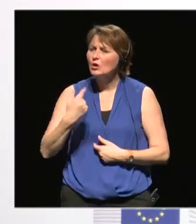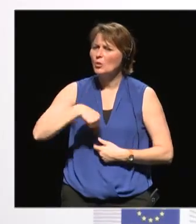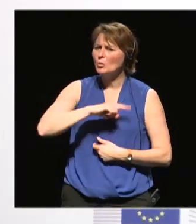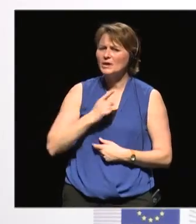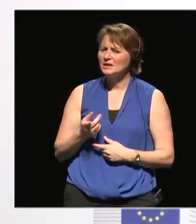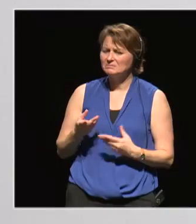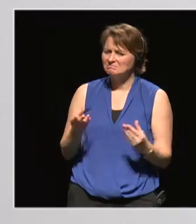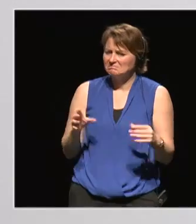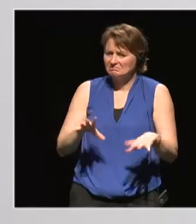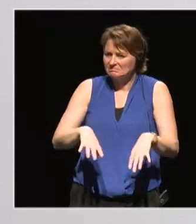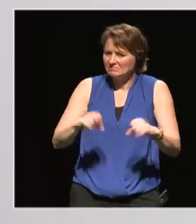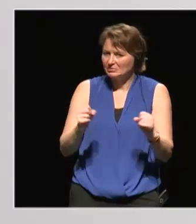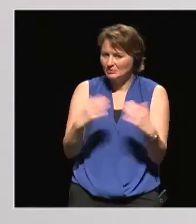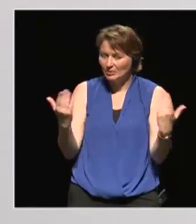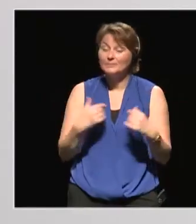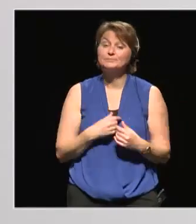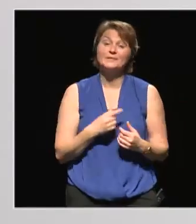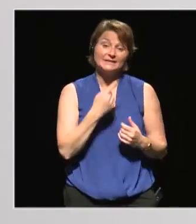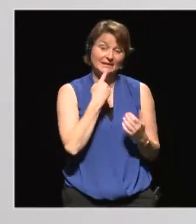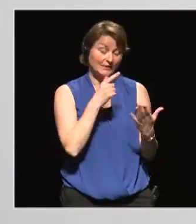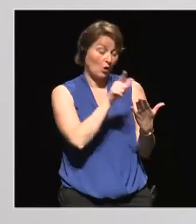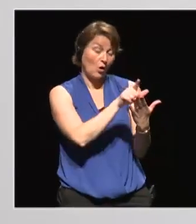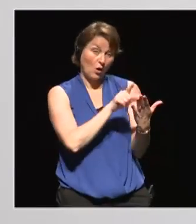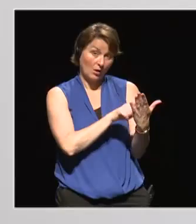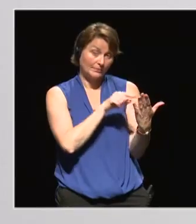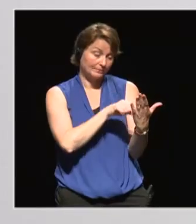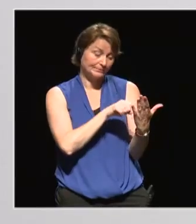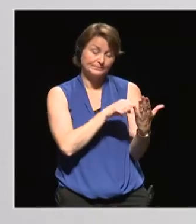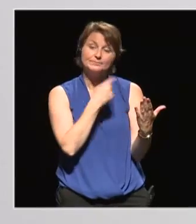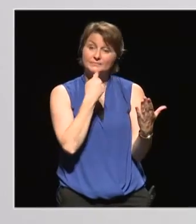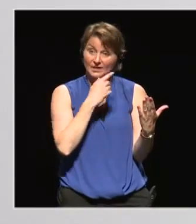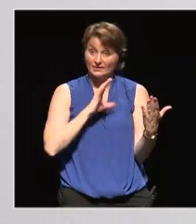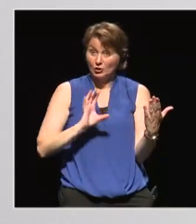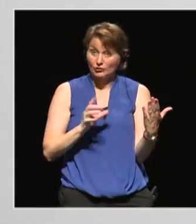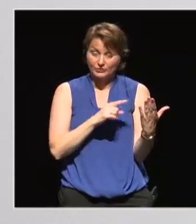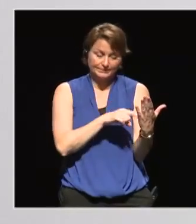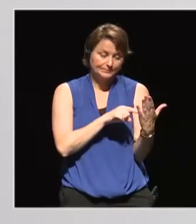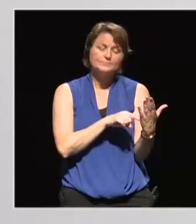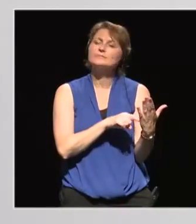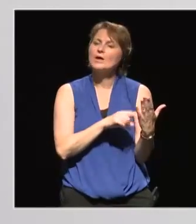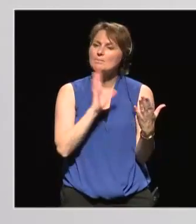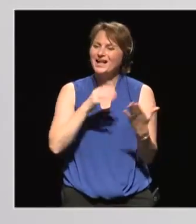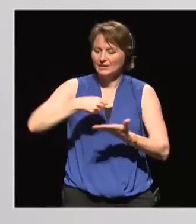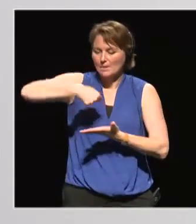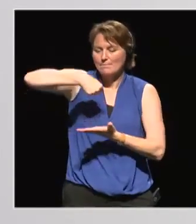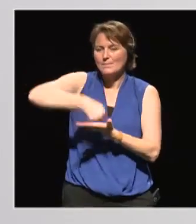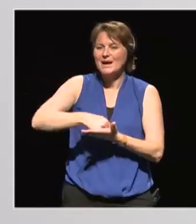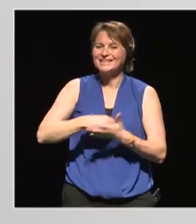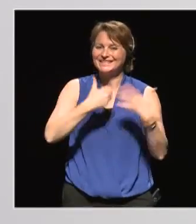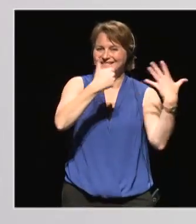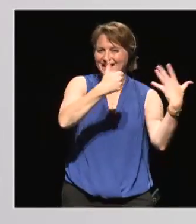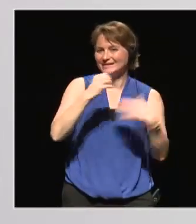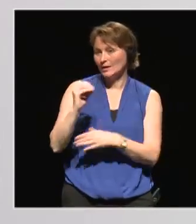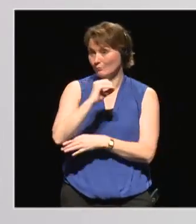We, by law, our constitution requires that a minimum of 60% of a land